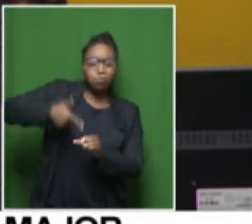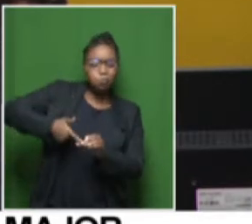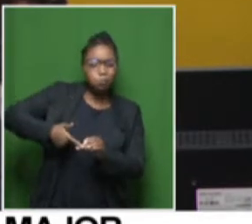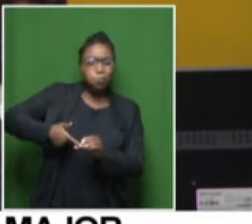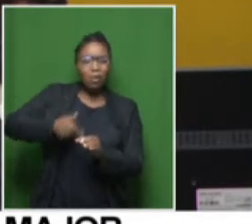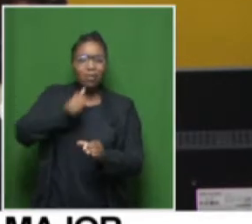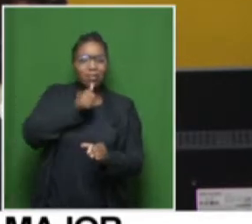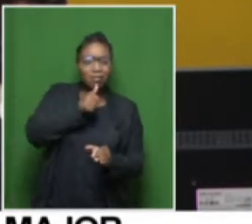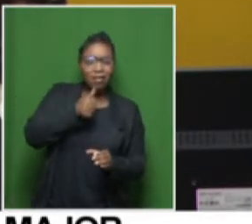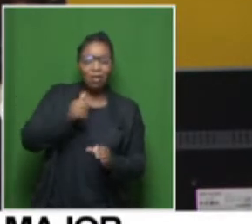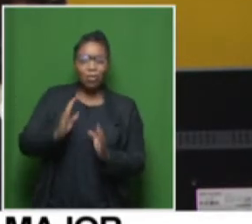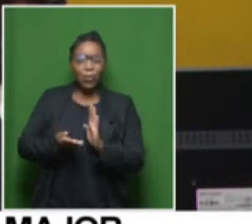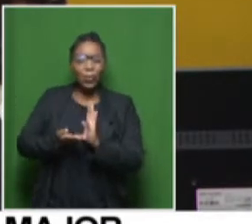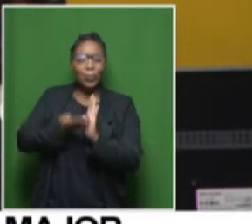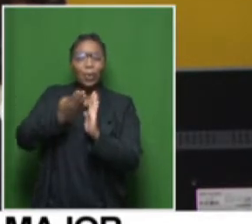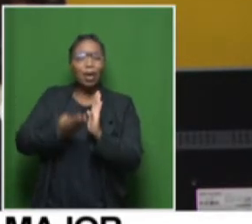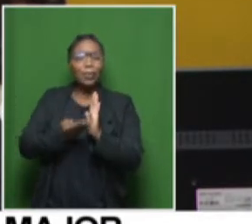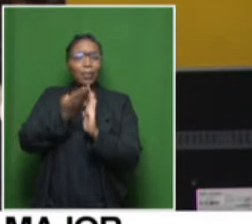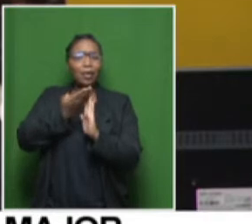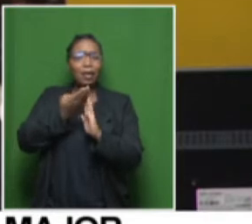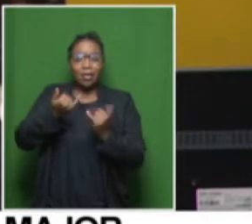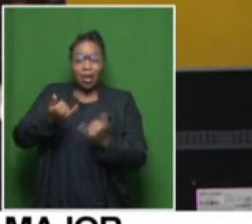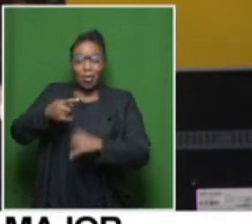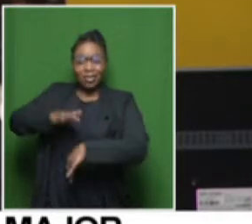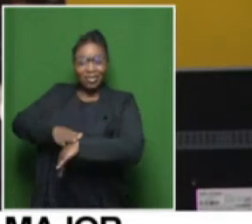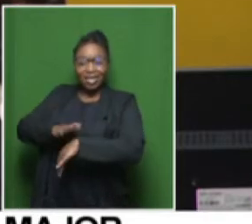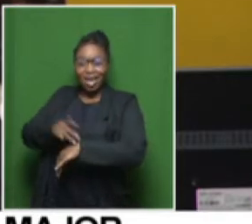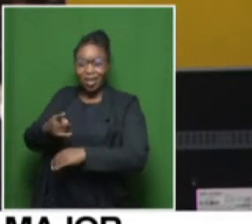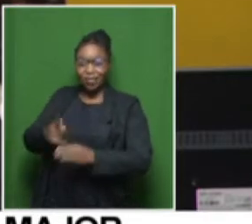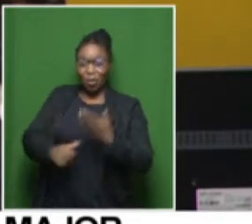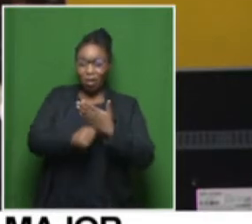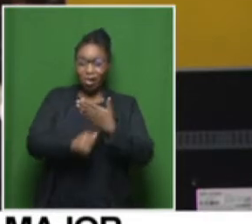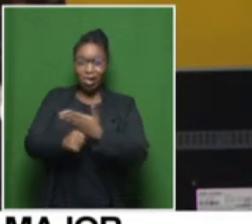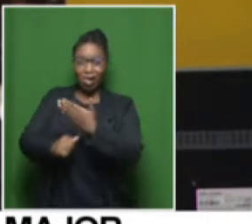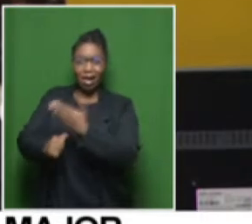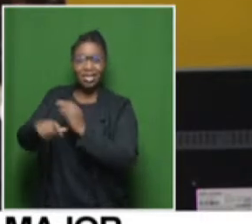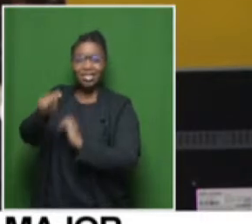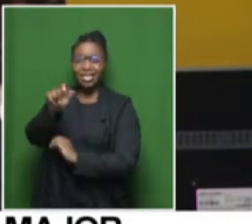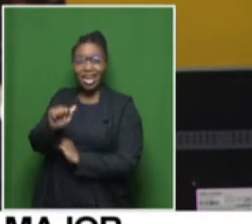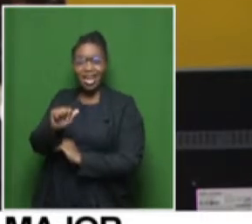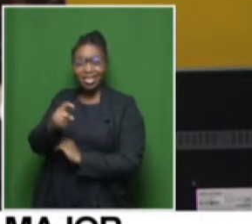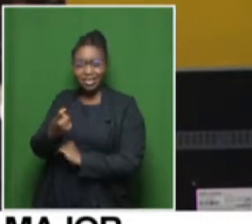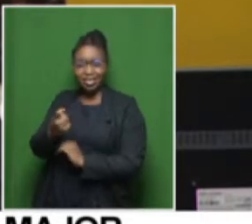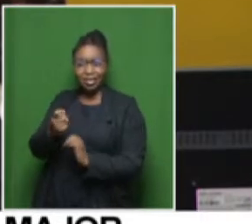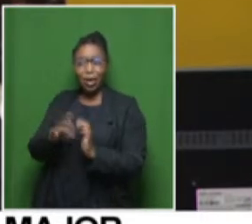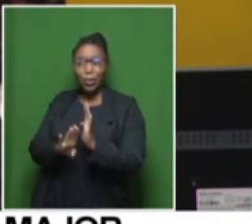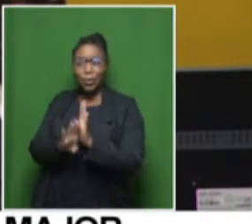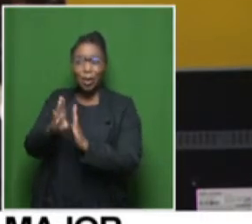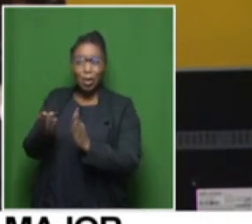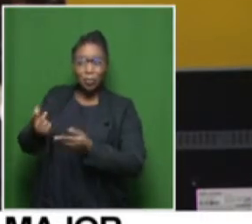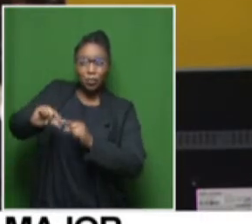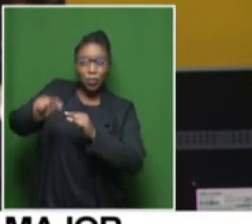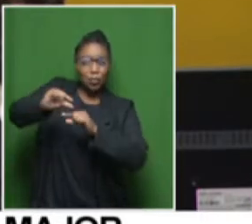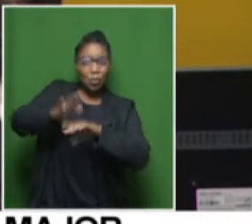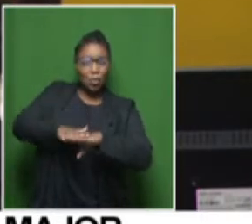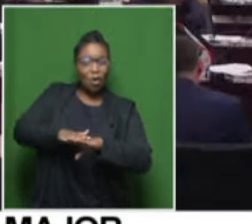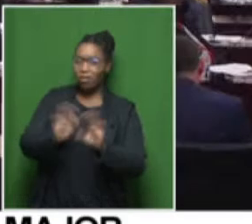Now is not the time to increase taxes and put the recovery at risk.